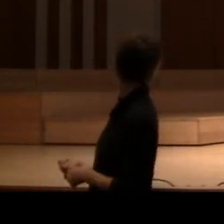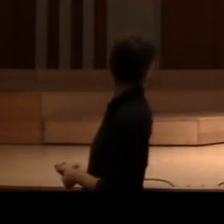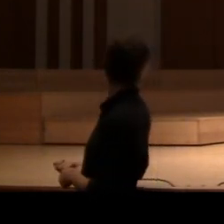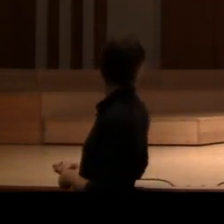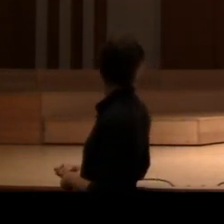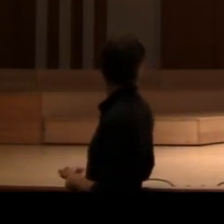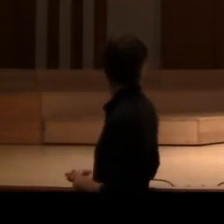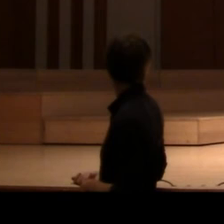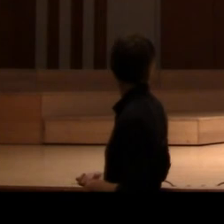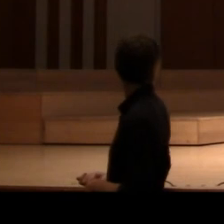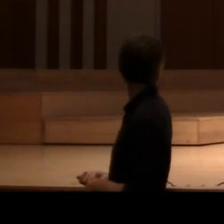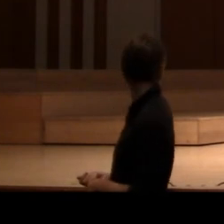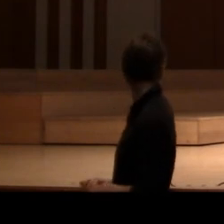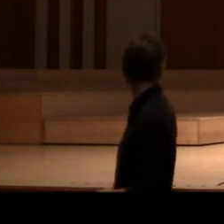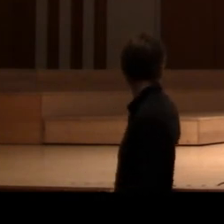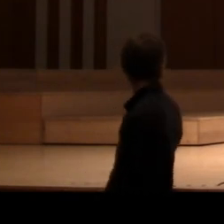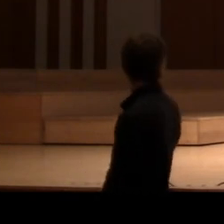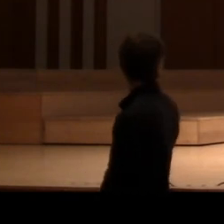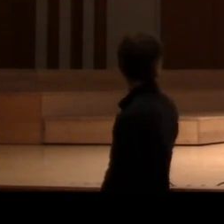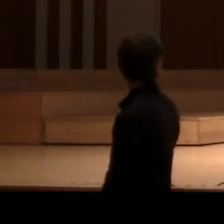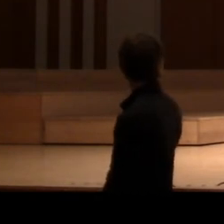let me scroll down a little bit.